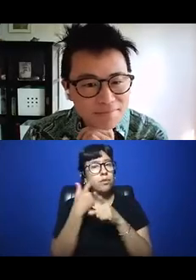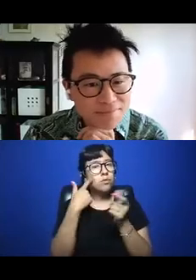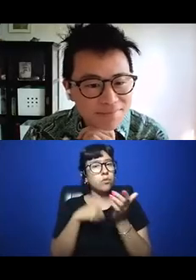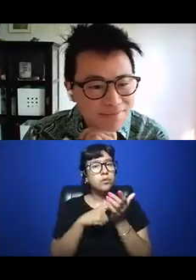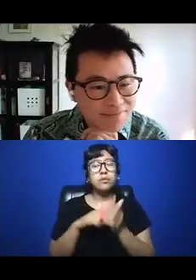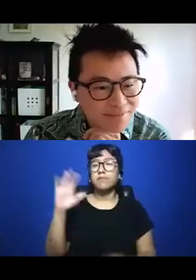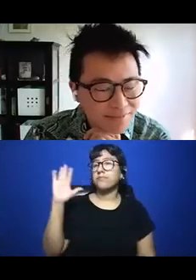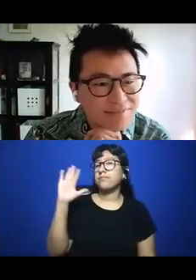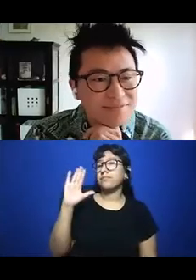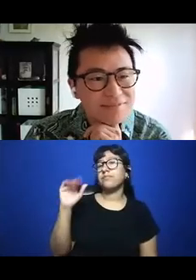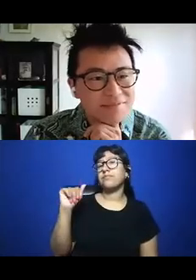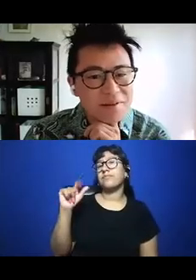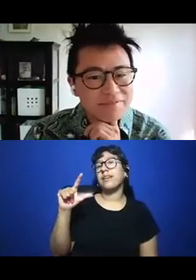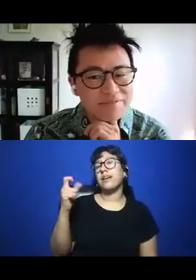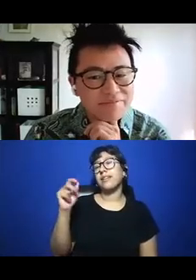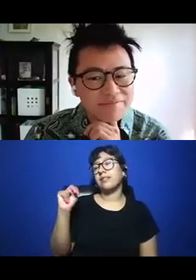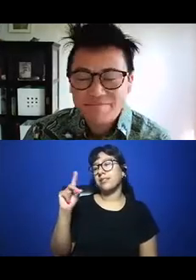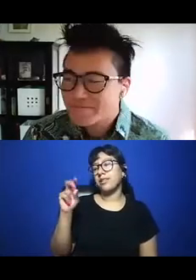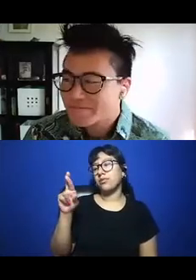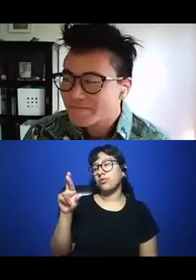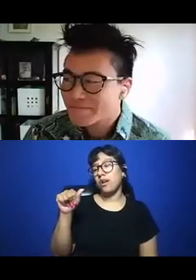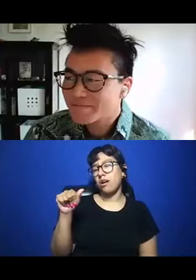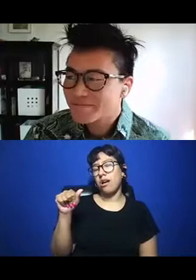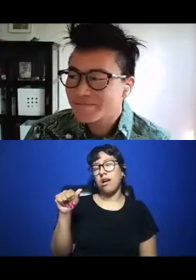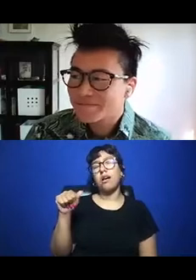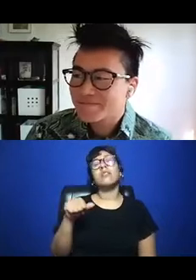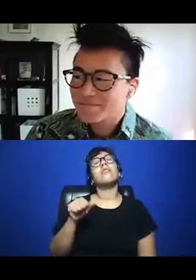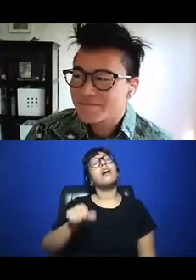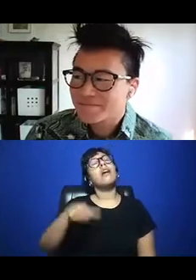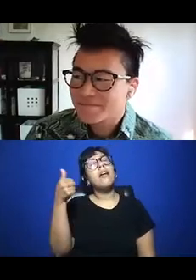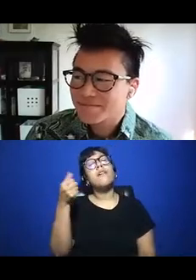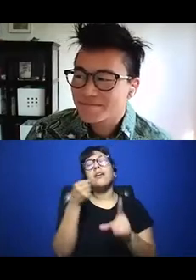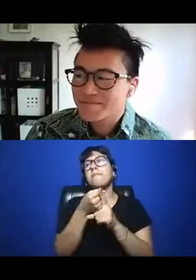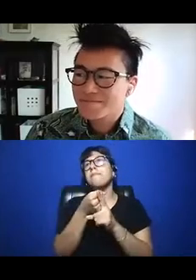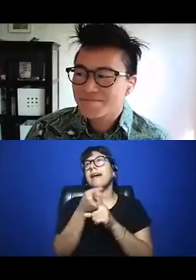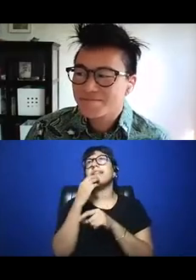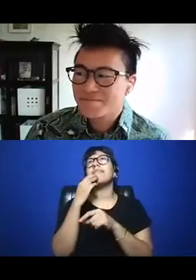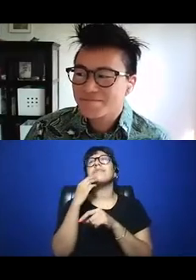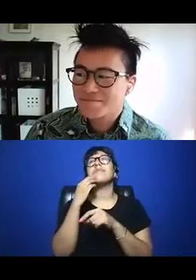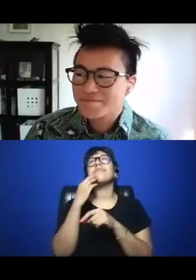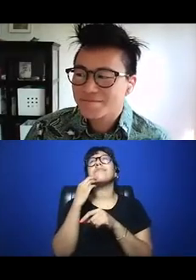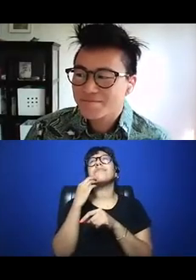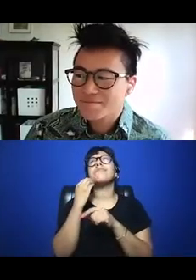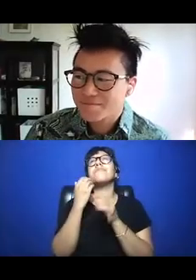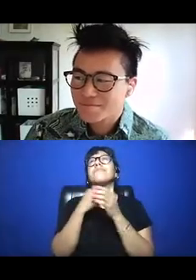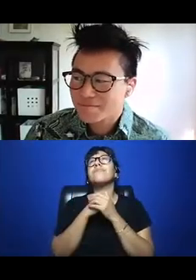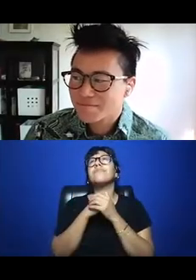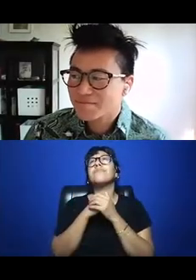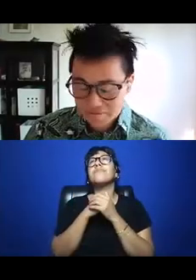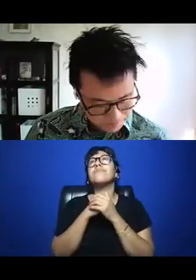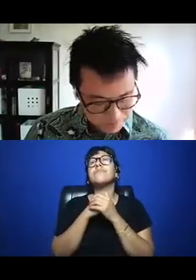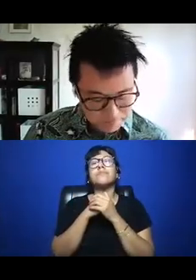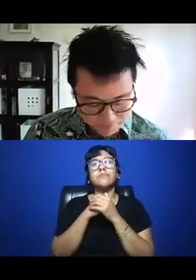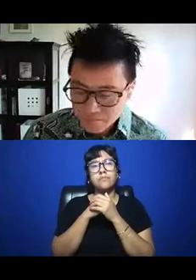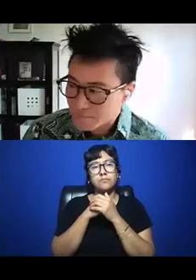Hello, this is Alexandra. I Oh. guess another impact will be the legitimacy of the